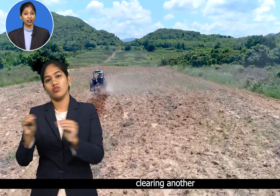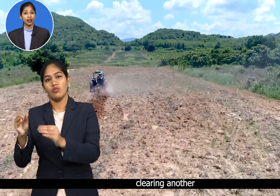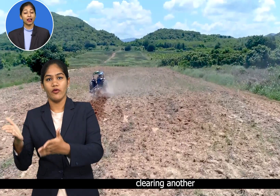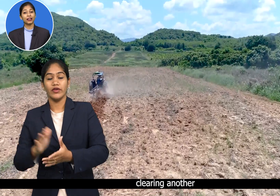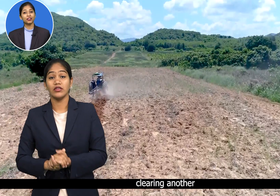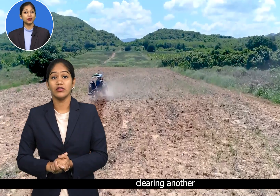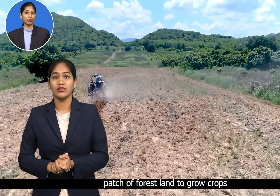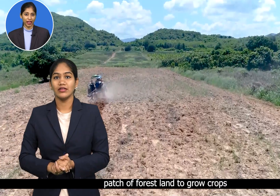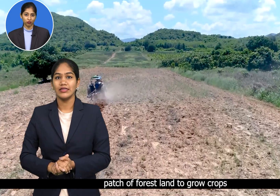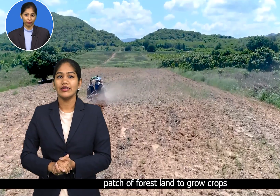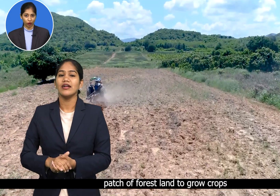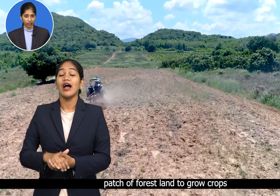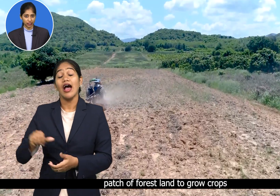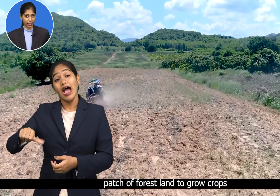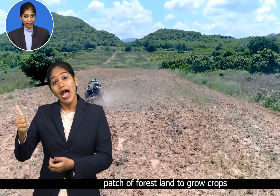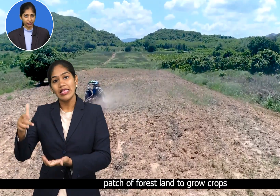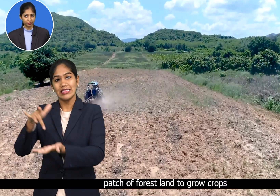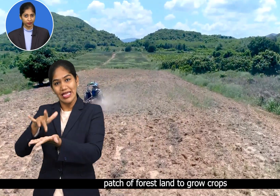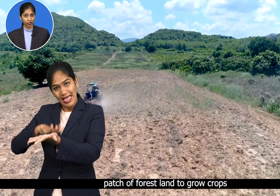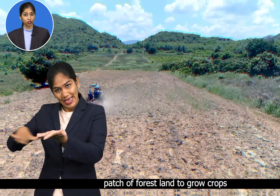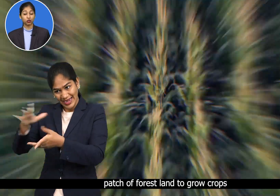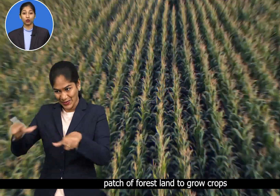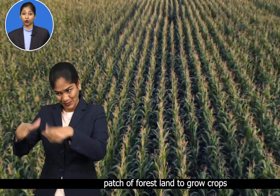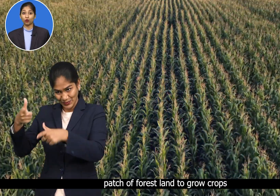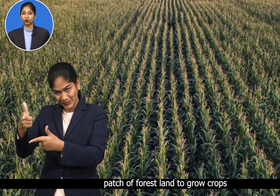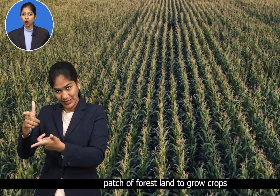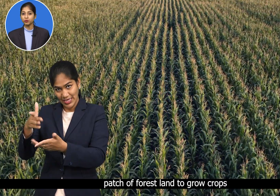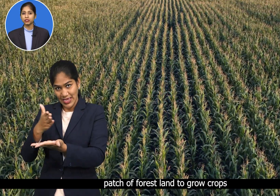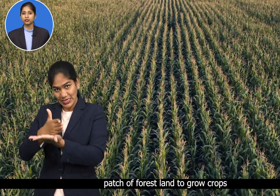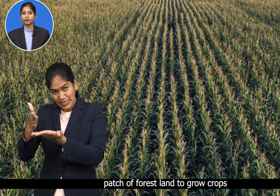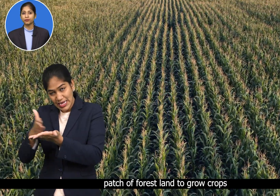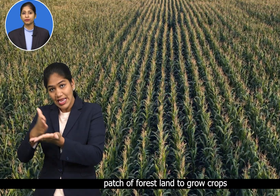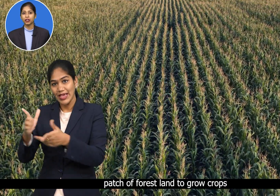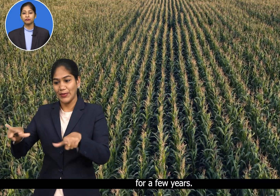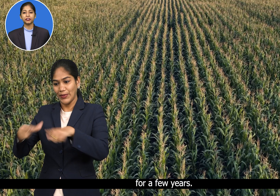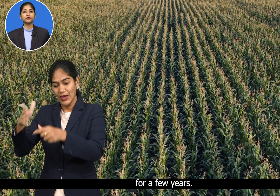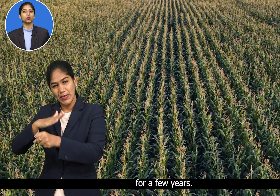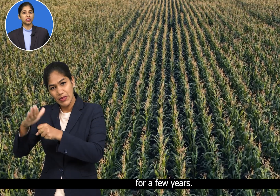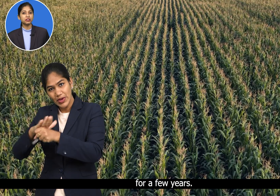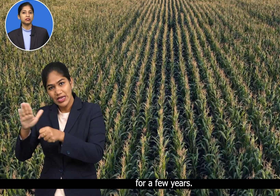clearing another patch of forest land to grow crops